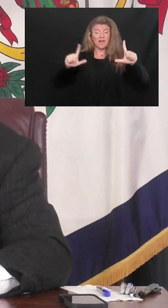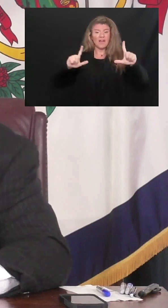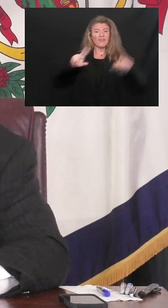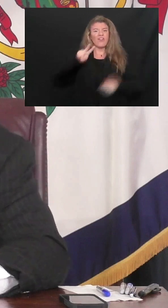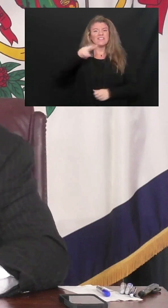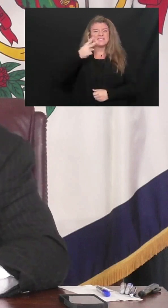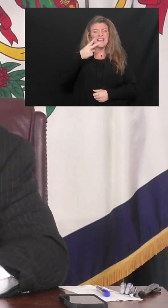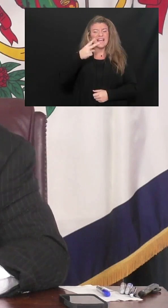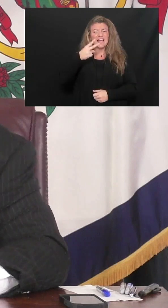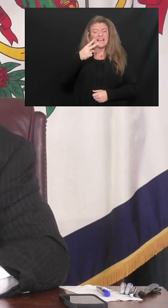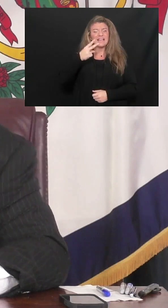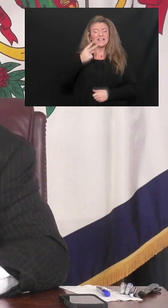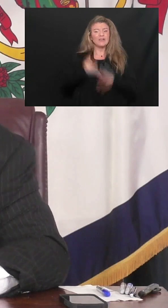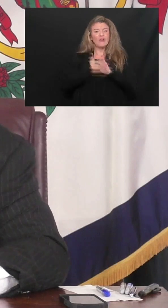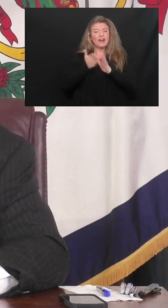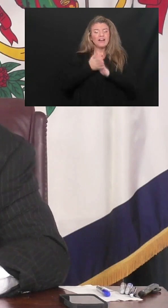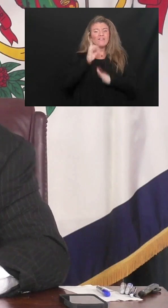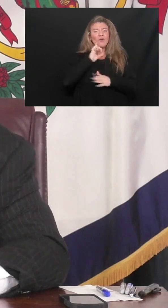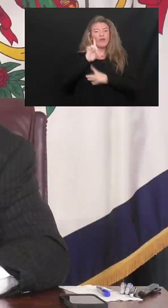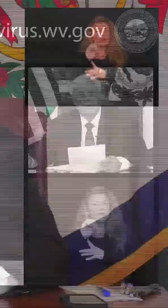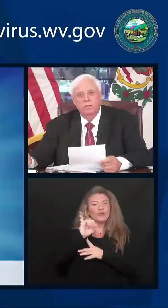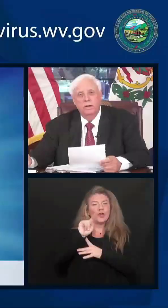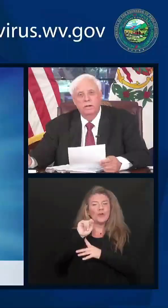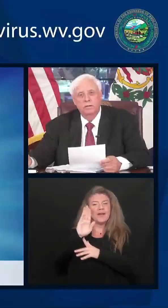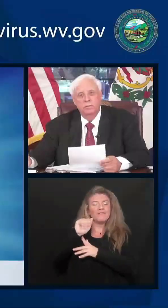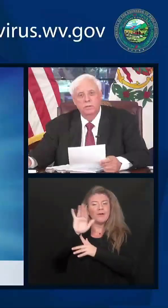second round of the Do It for Baby Dog,